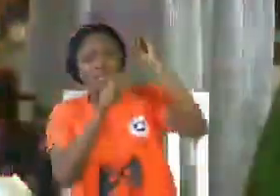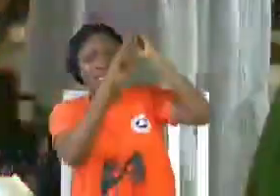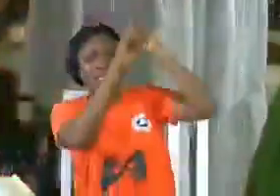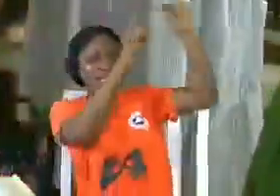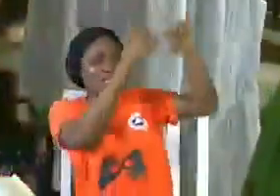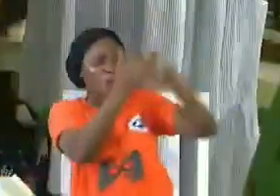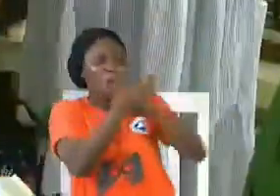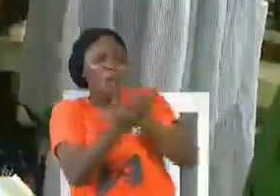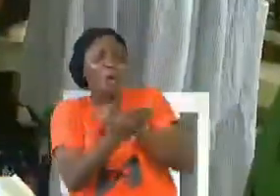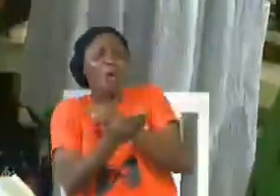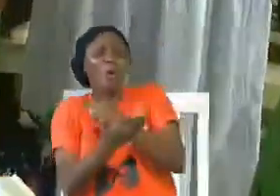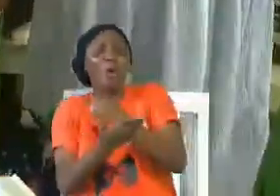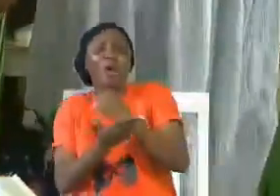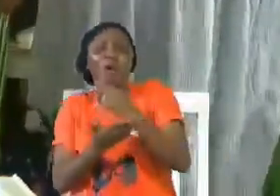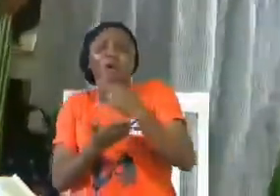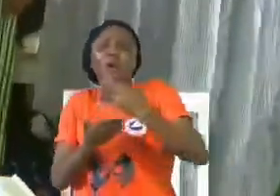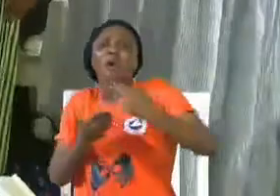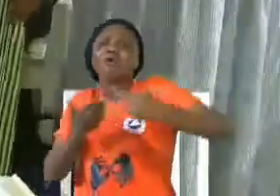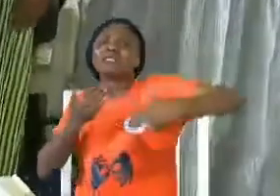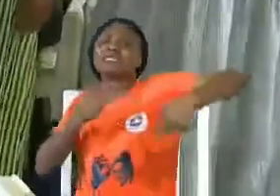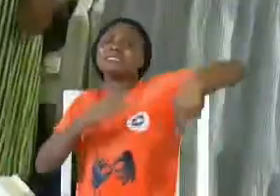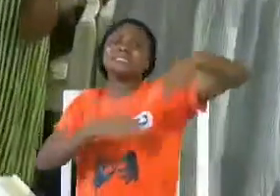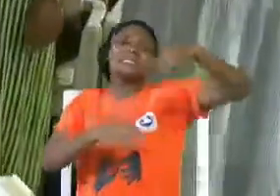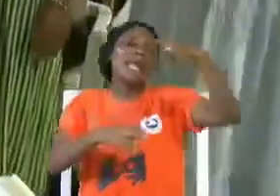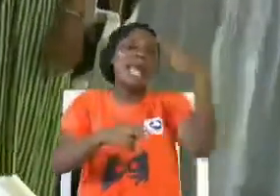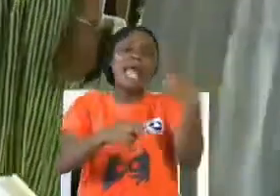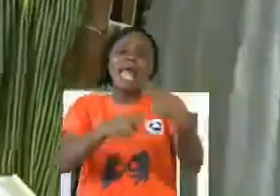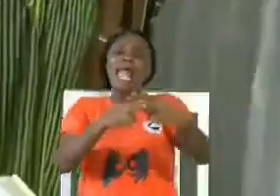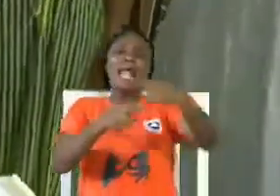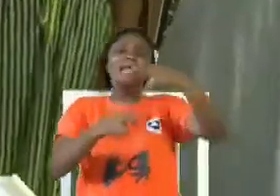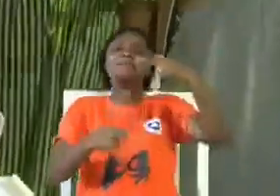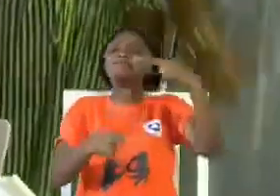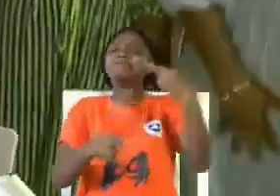Worship his holy